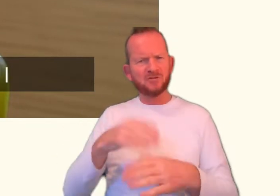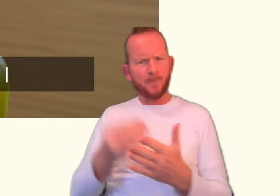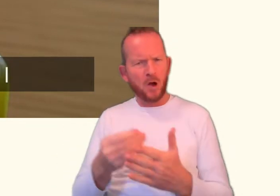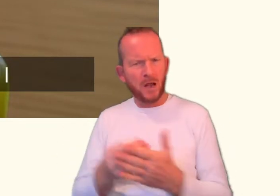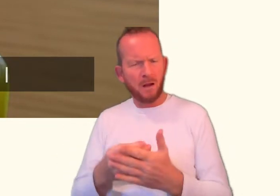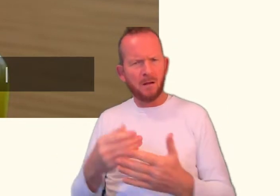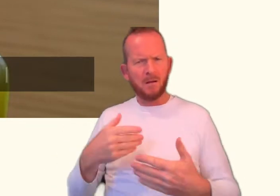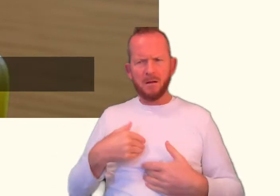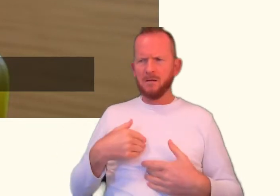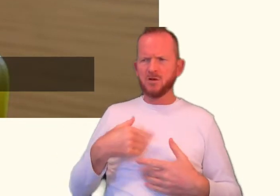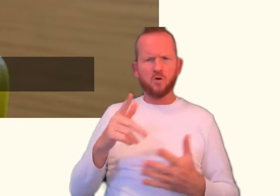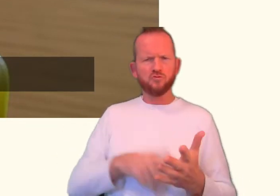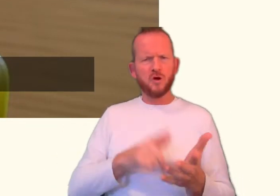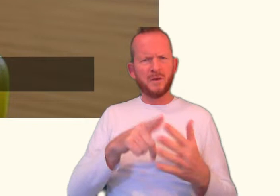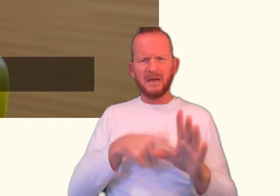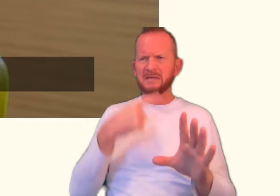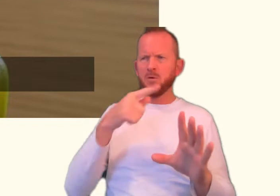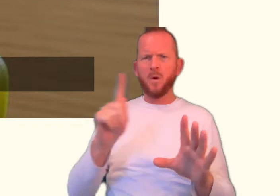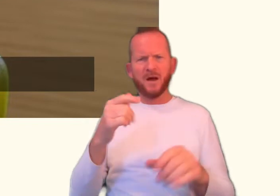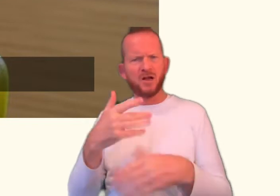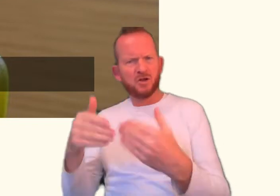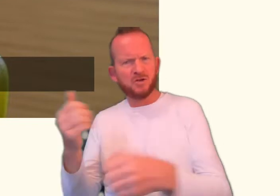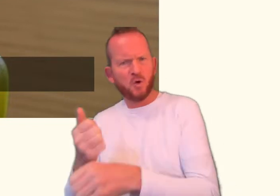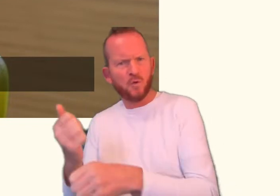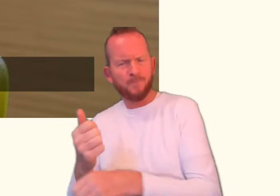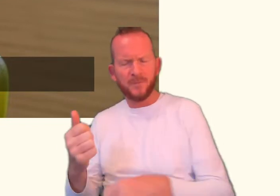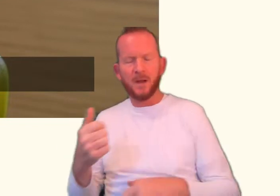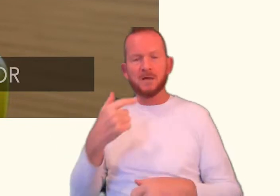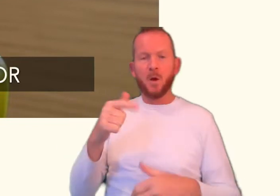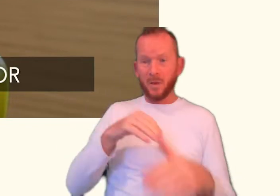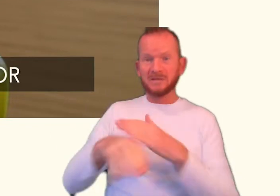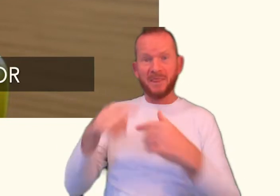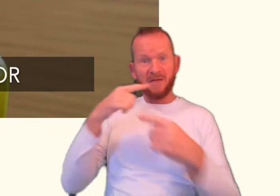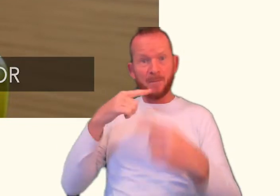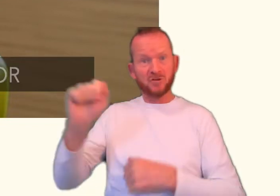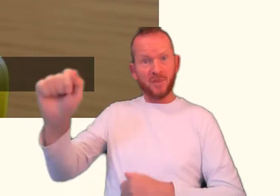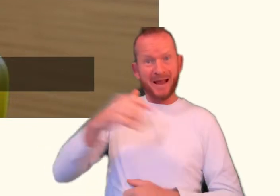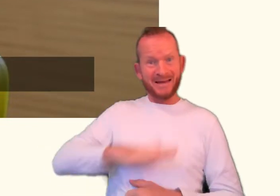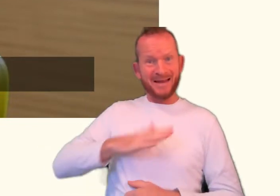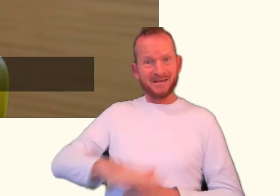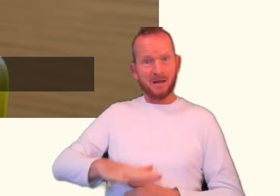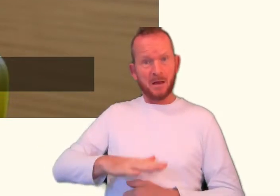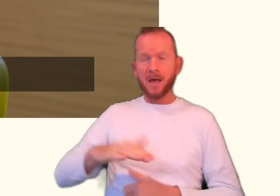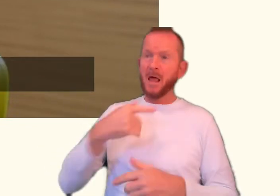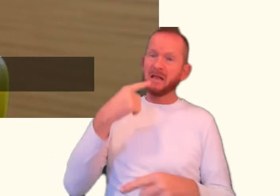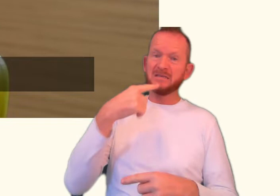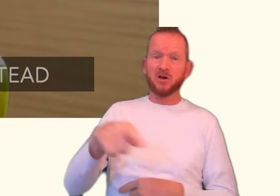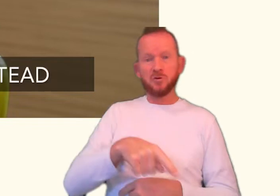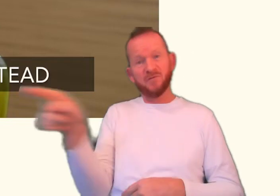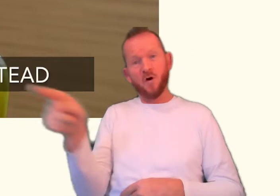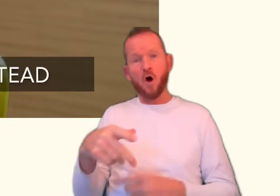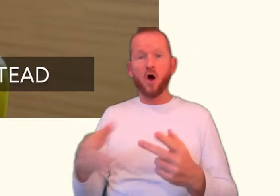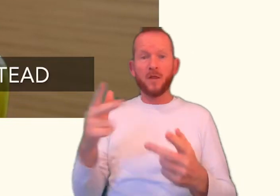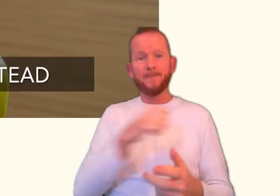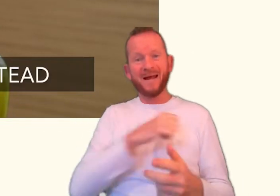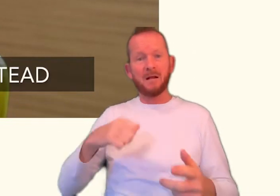Jodie says, what am I going to do? I said, don't worry, we'll send all the information. They'll probably just send you for another medical. She said, all right.